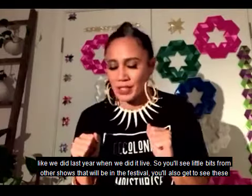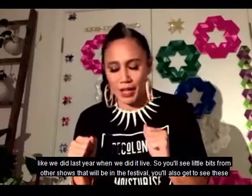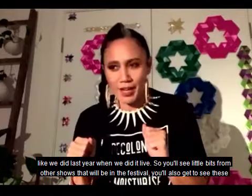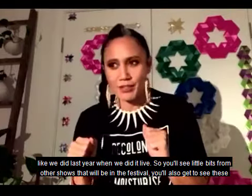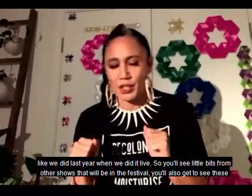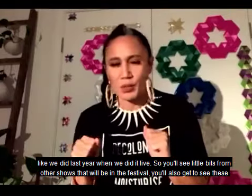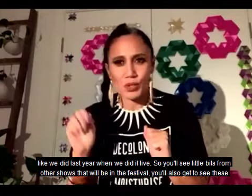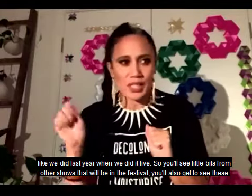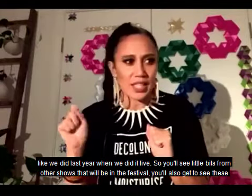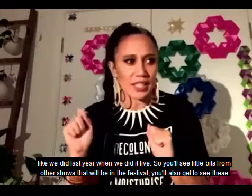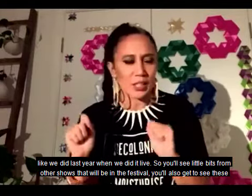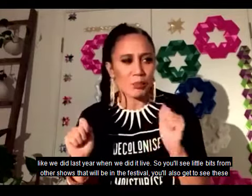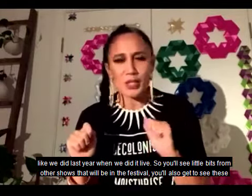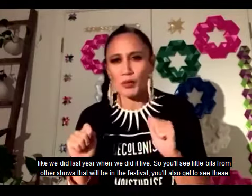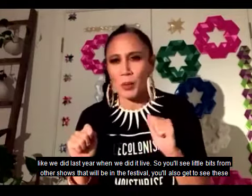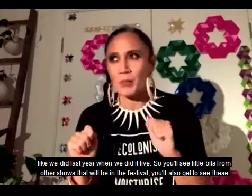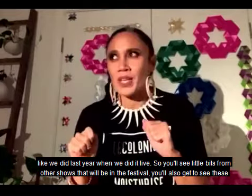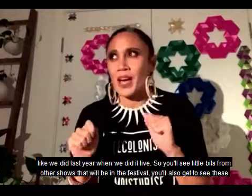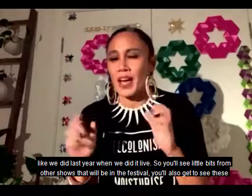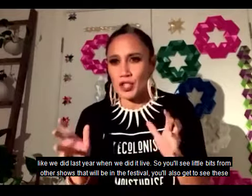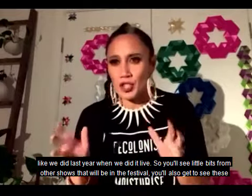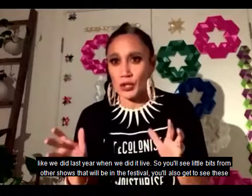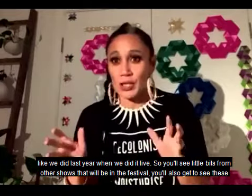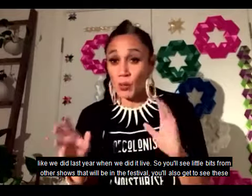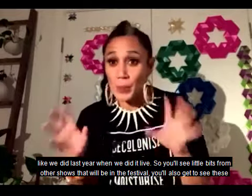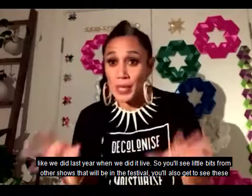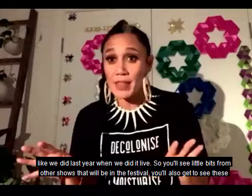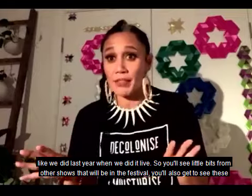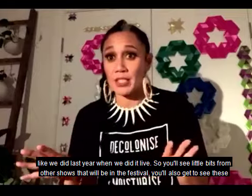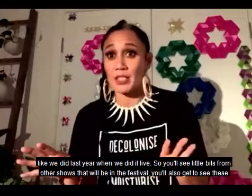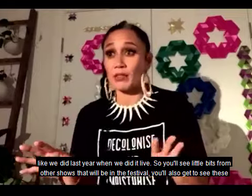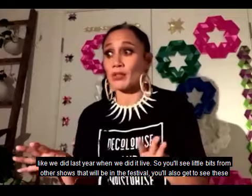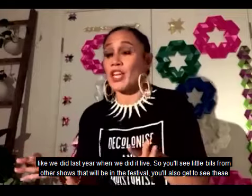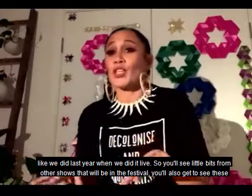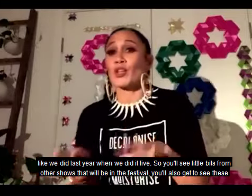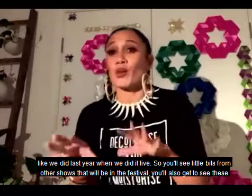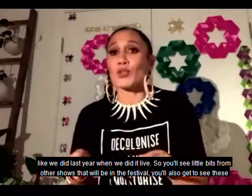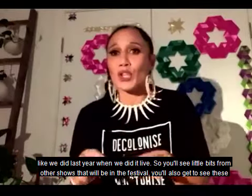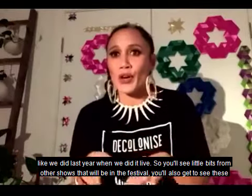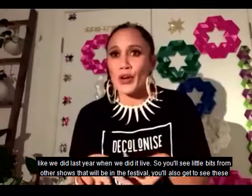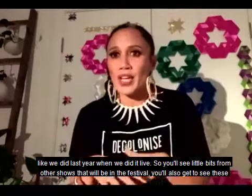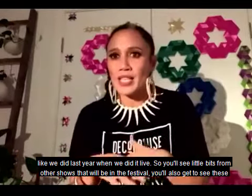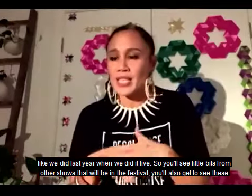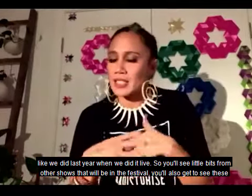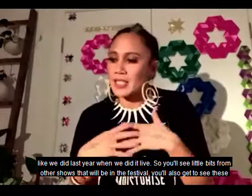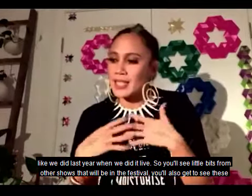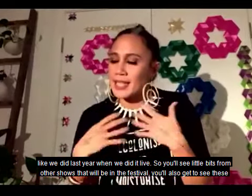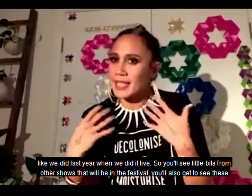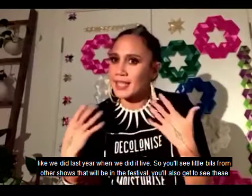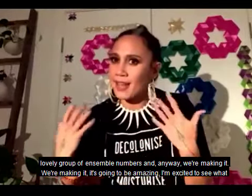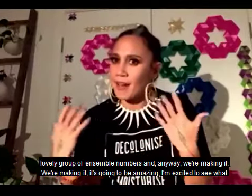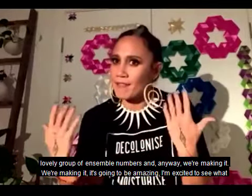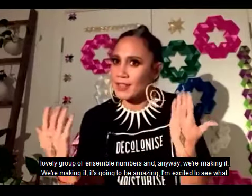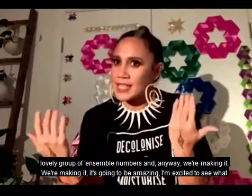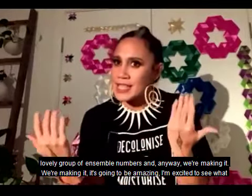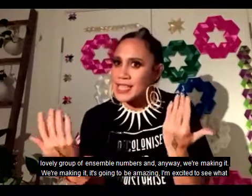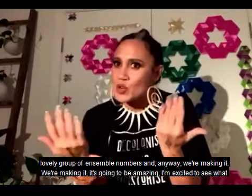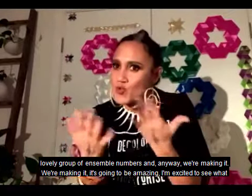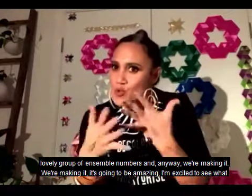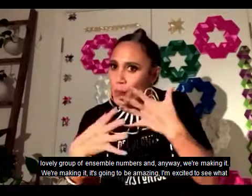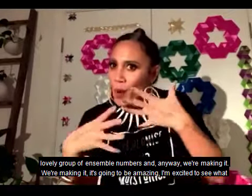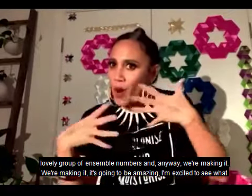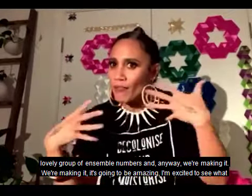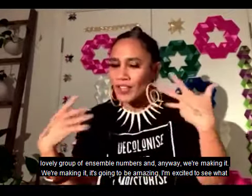when we did it live, so you'll see little bits from other shows that will be in the festival, you'll also get to see these